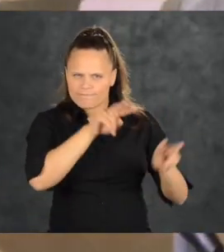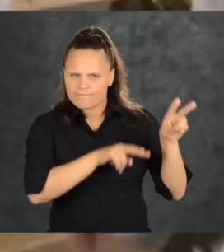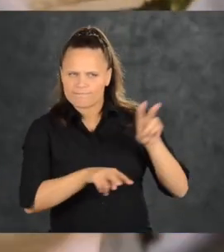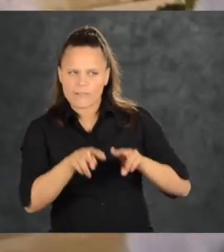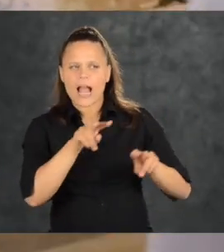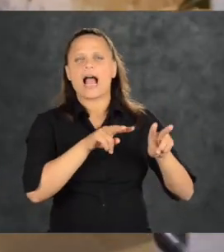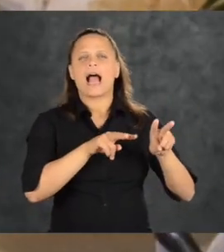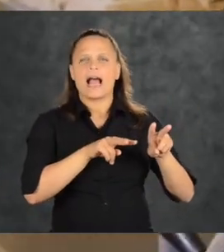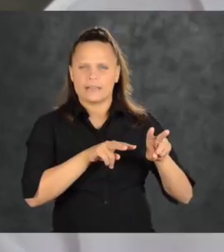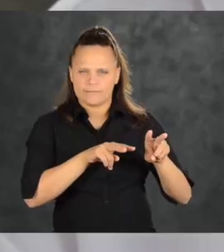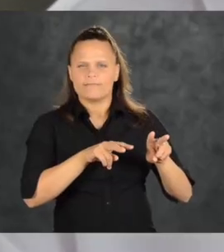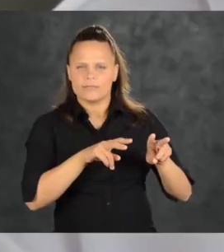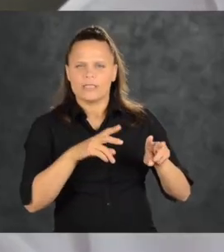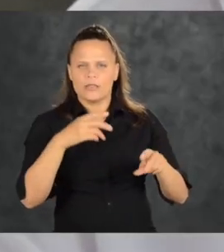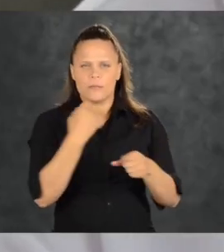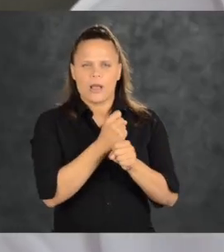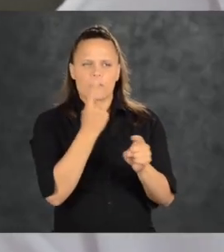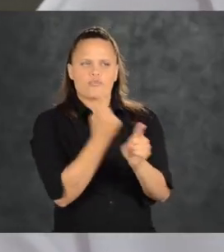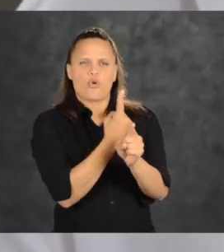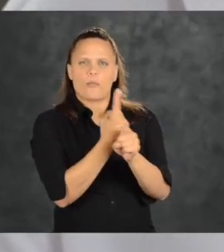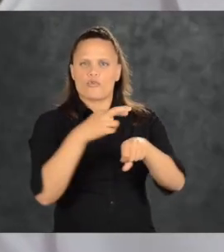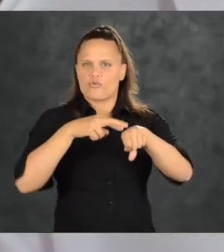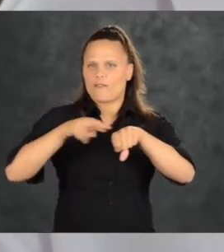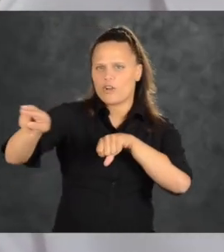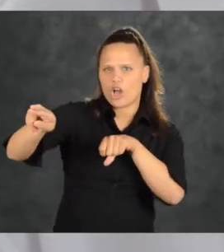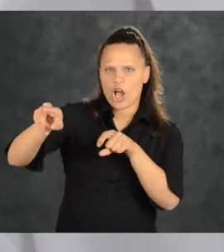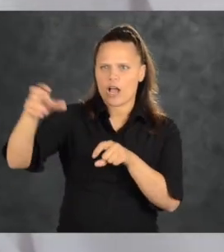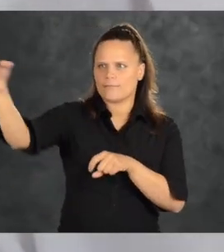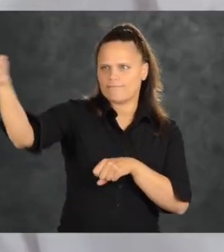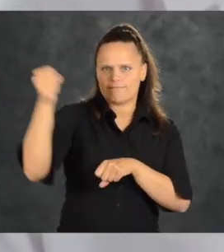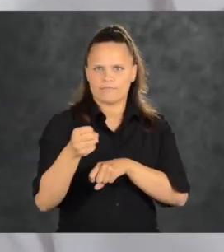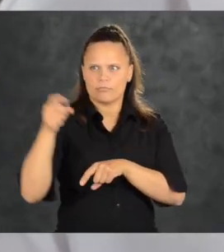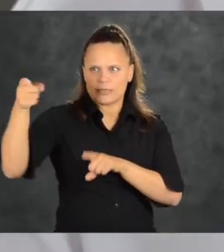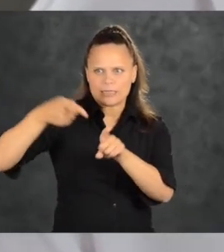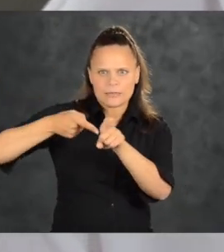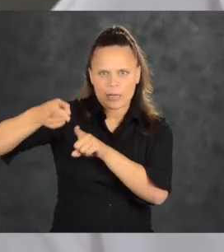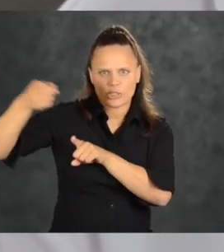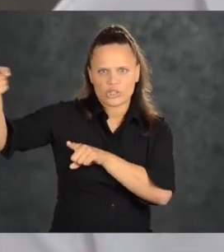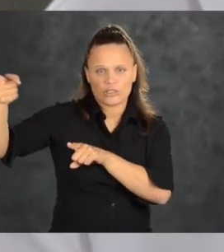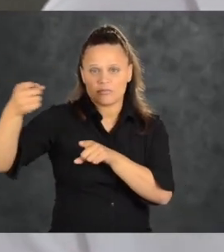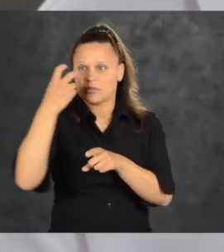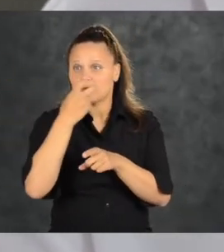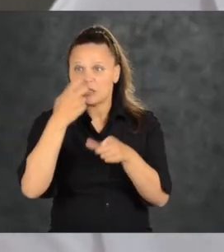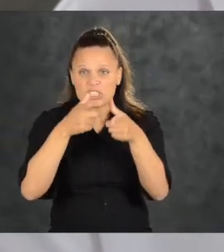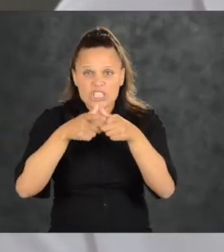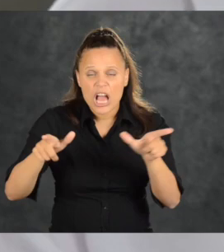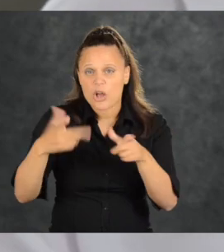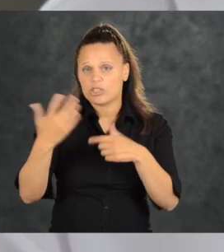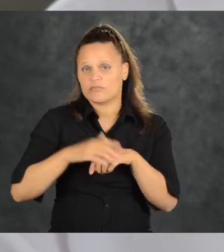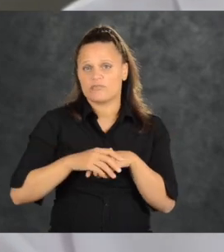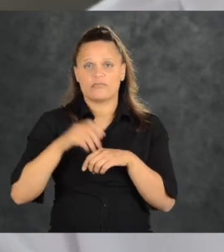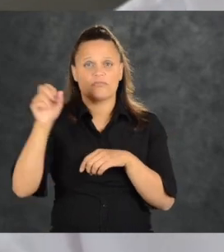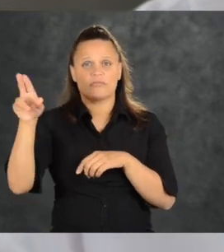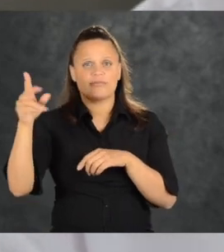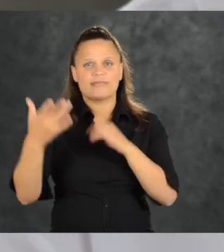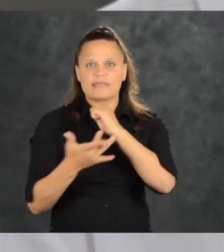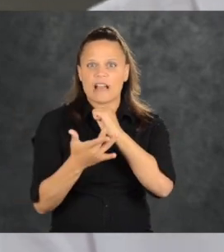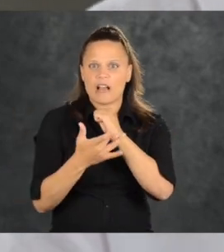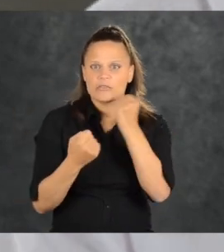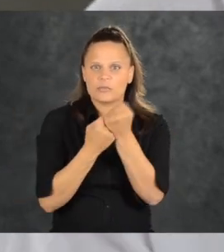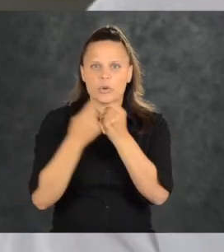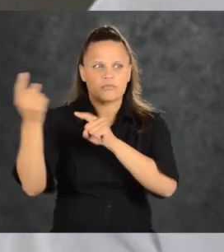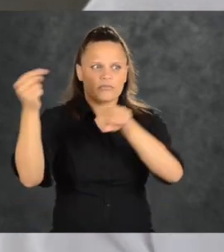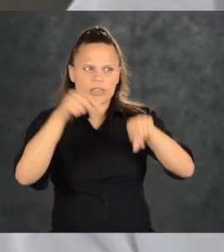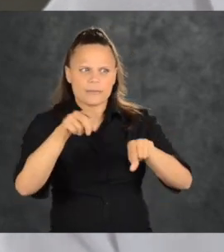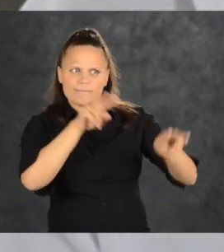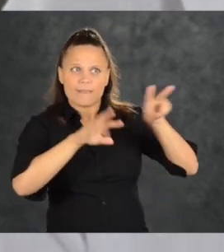thrive in the workplace. An older adult woman reviews content on a website. If you're interested in learning more or want to get involved,